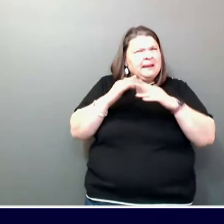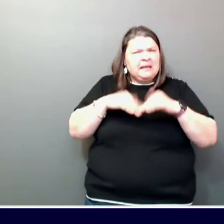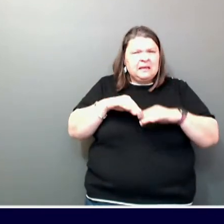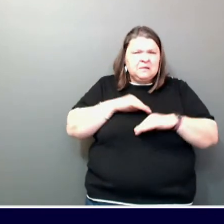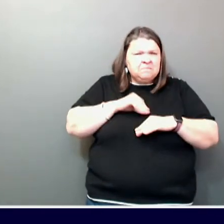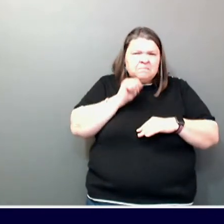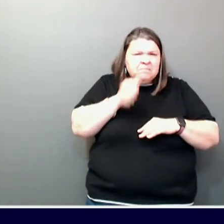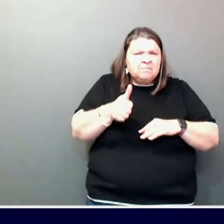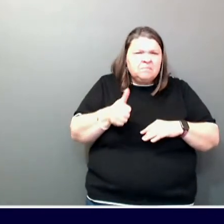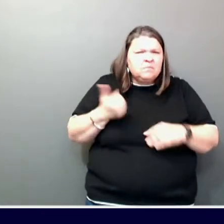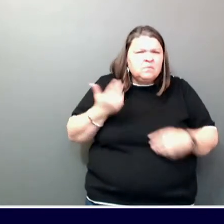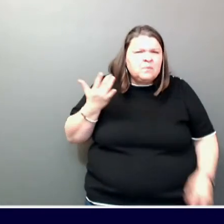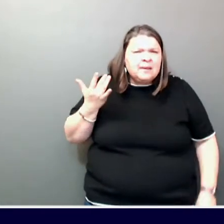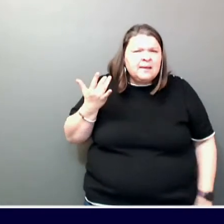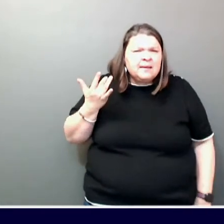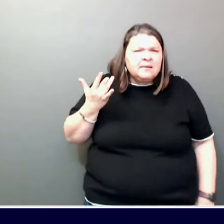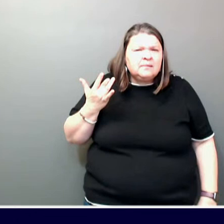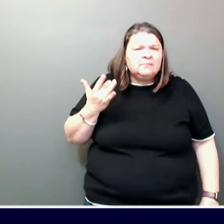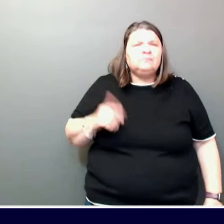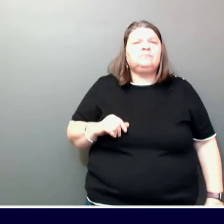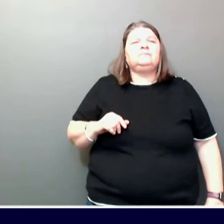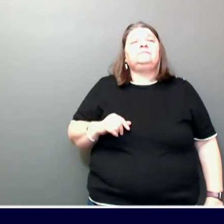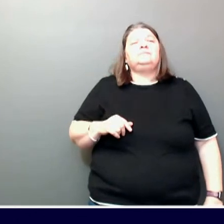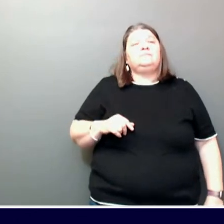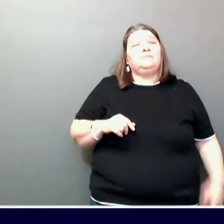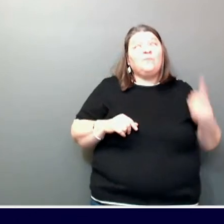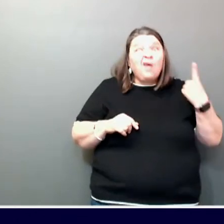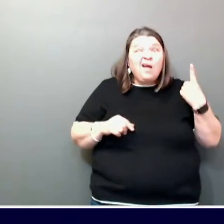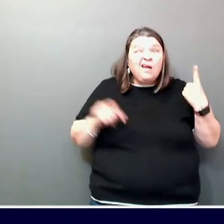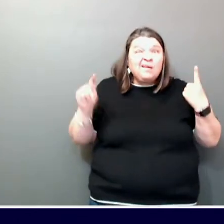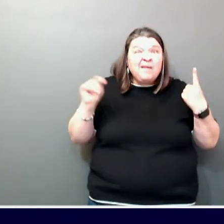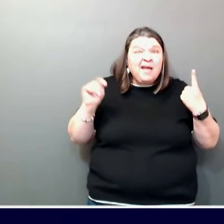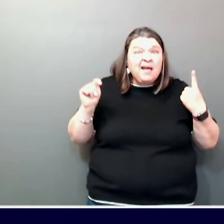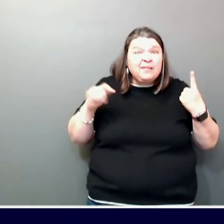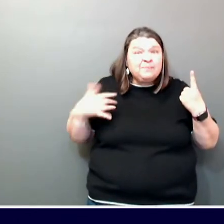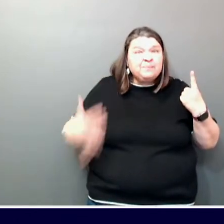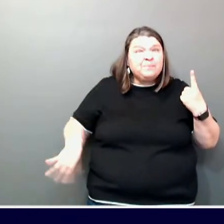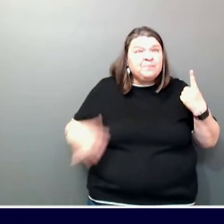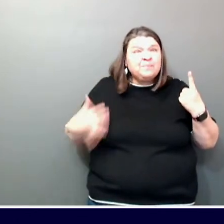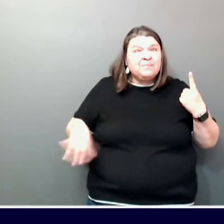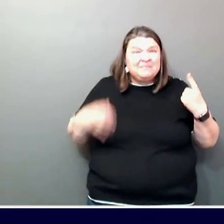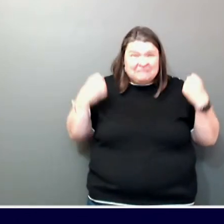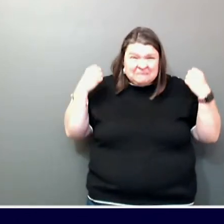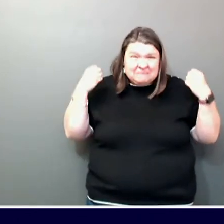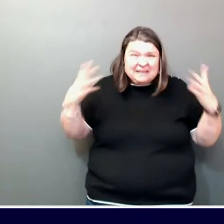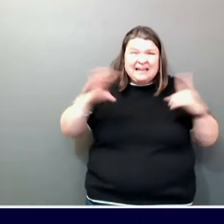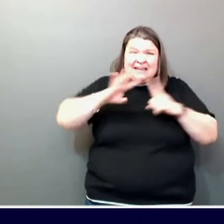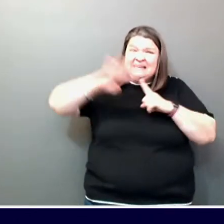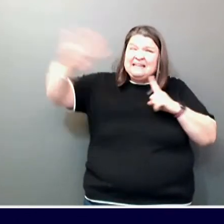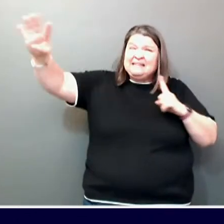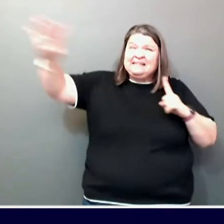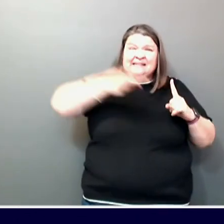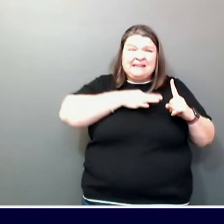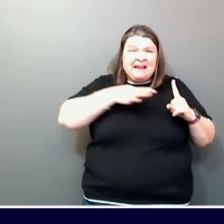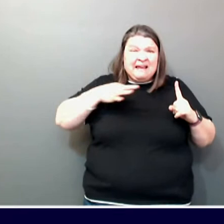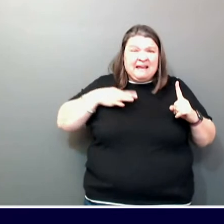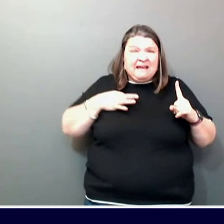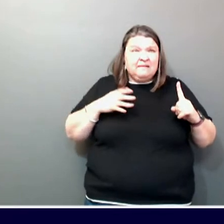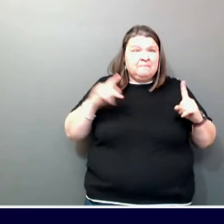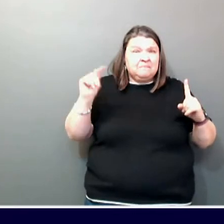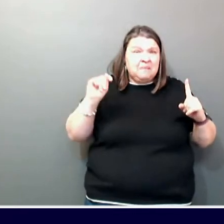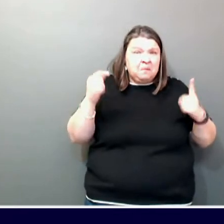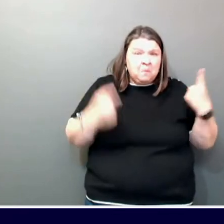Things like there was only one bathroom for a lot of people, that it was a very crowded facility. So it was, not just